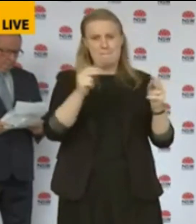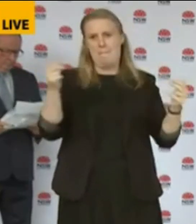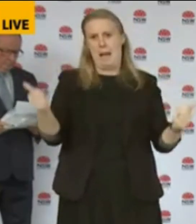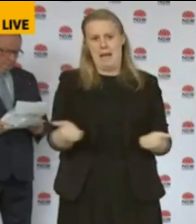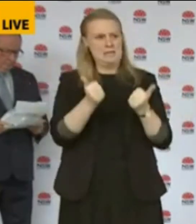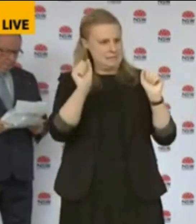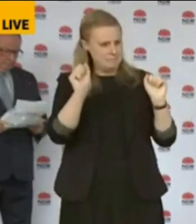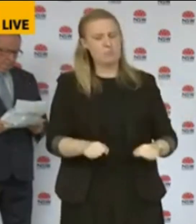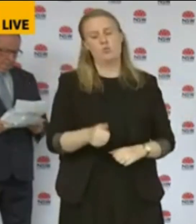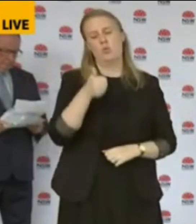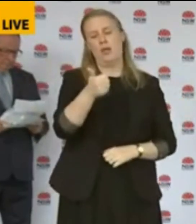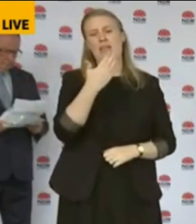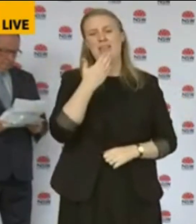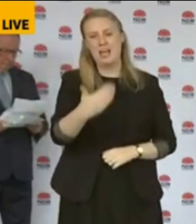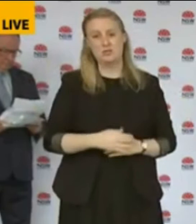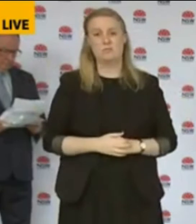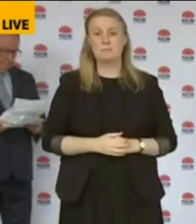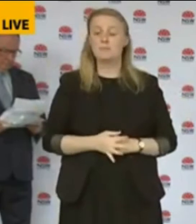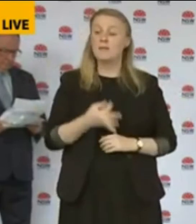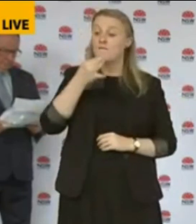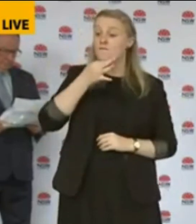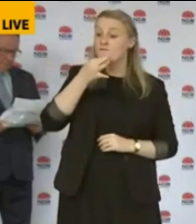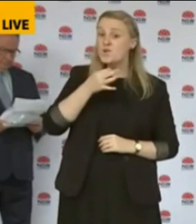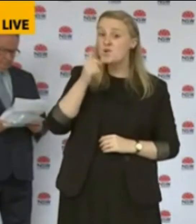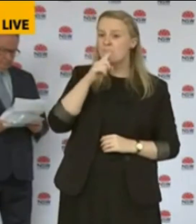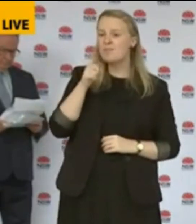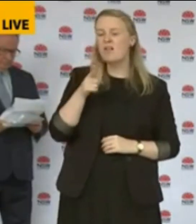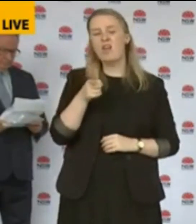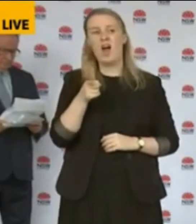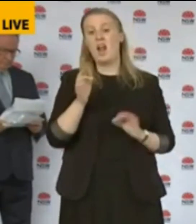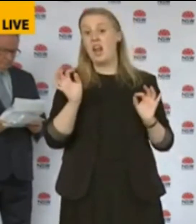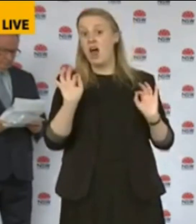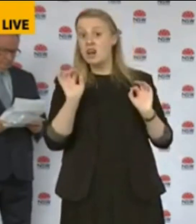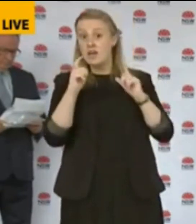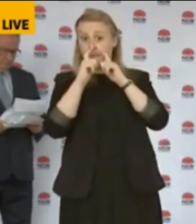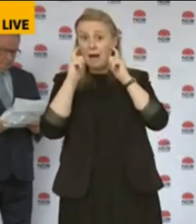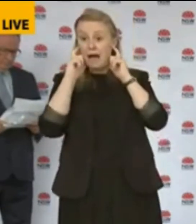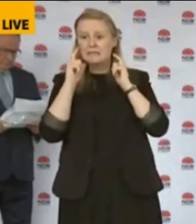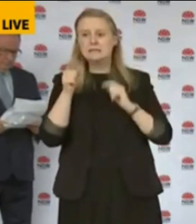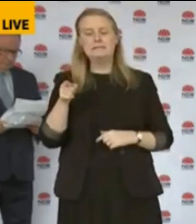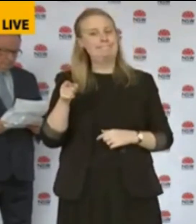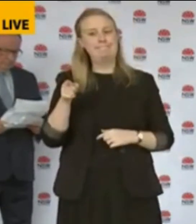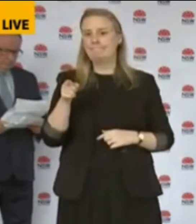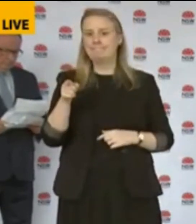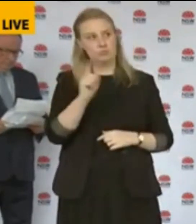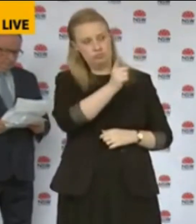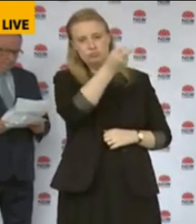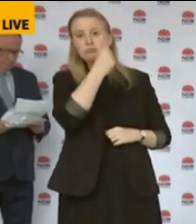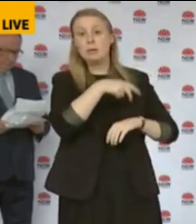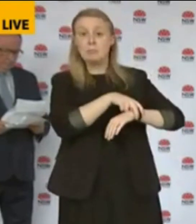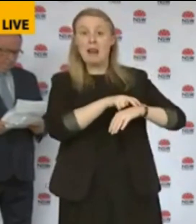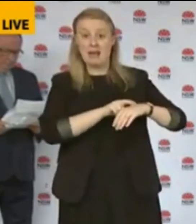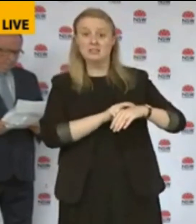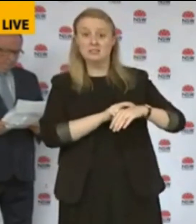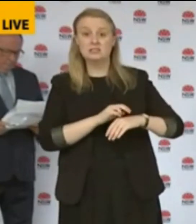understanding mask wearing is mandatory. We are working with the Police Transport Command on a tasking operation. We have